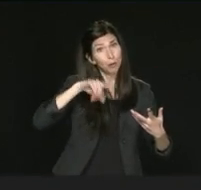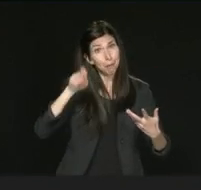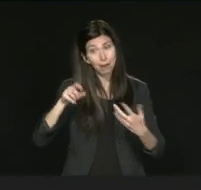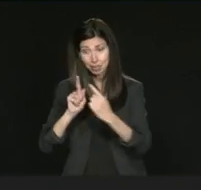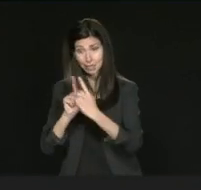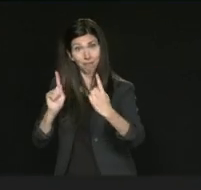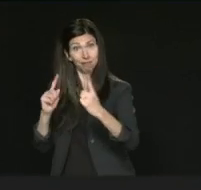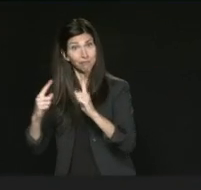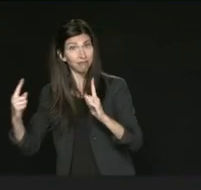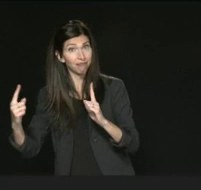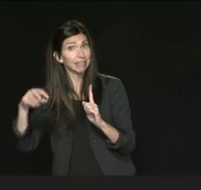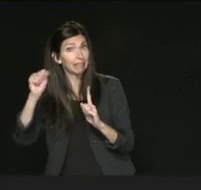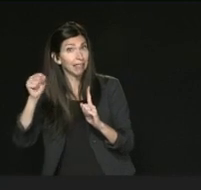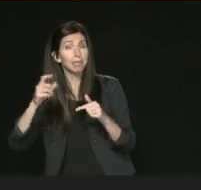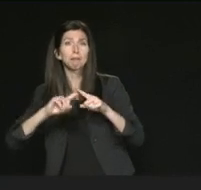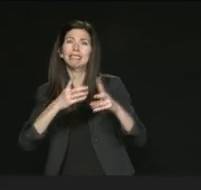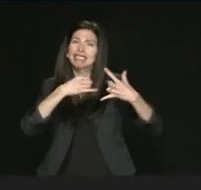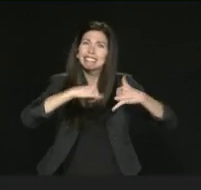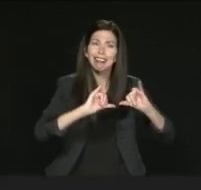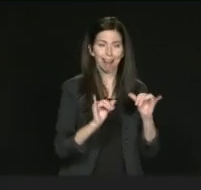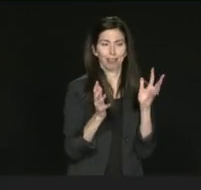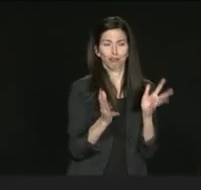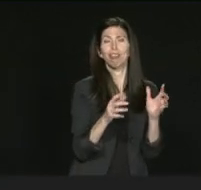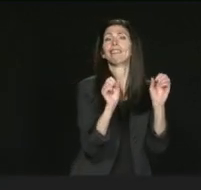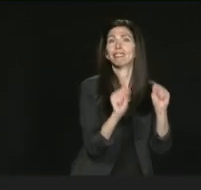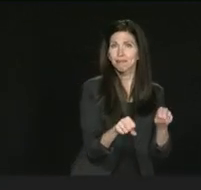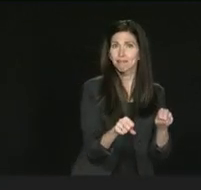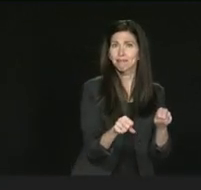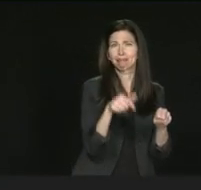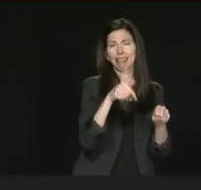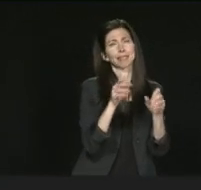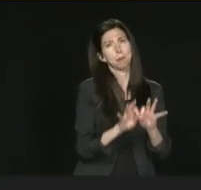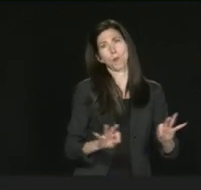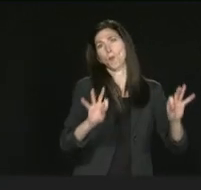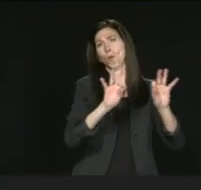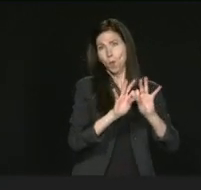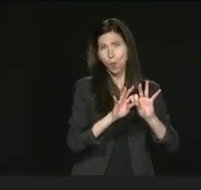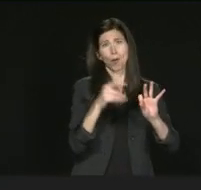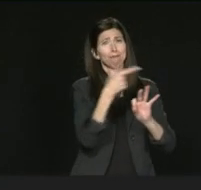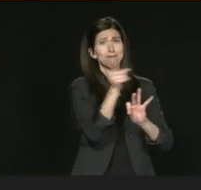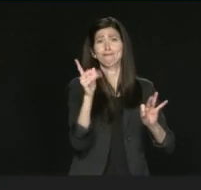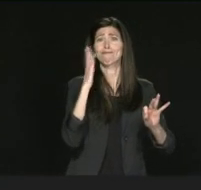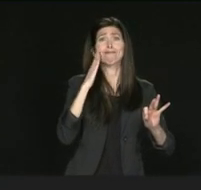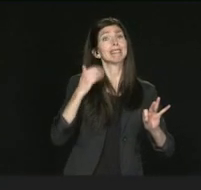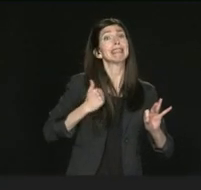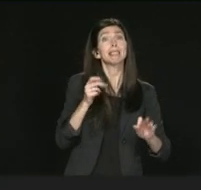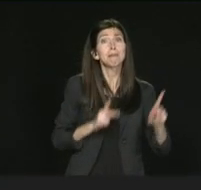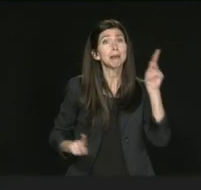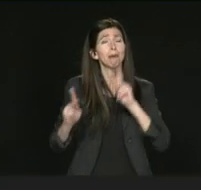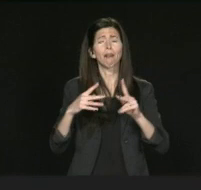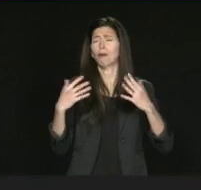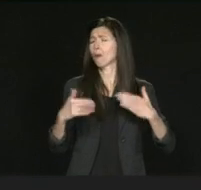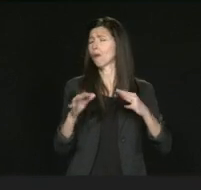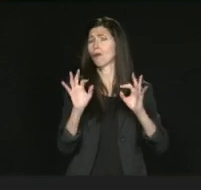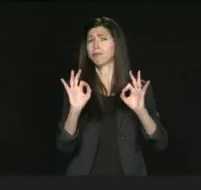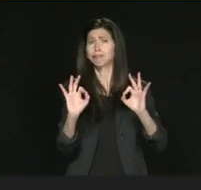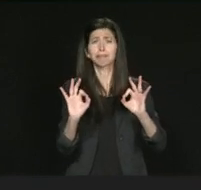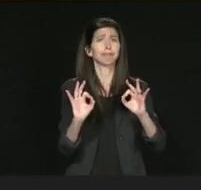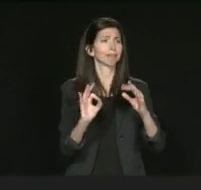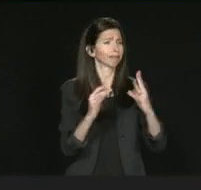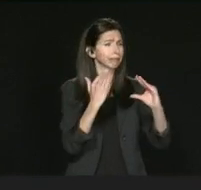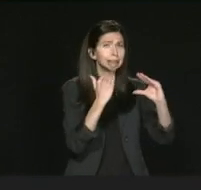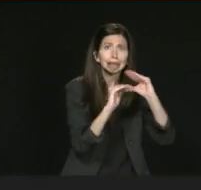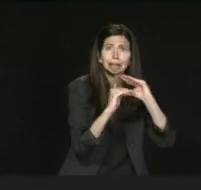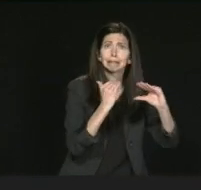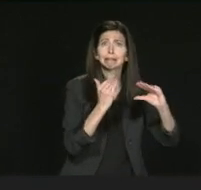connected. Canadians have shown resilience, finding creative ways to remain connected virtually while keeping close